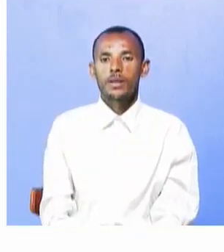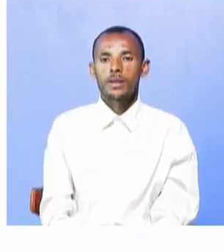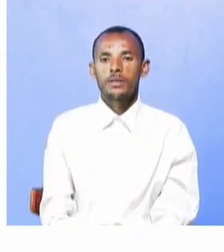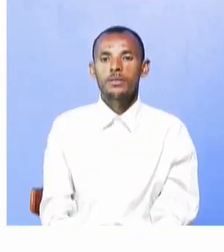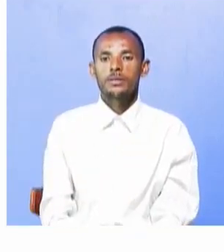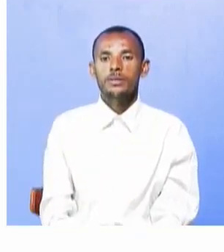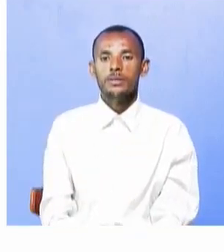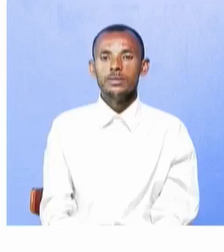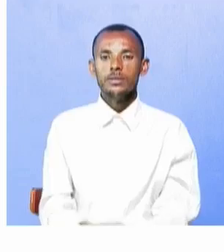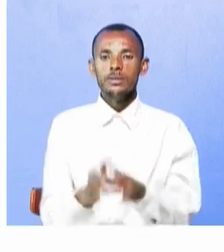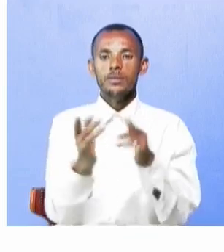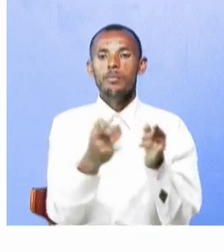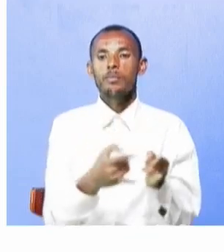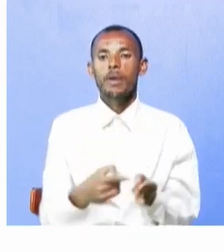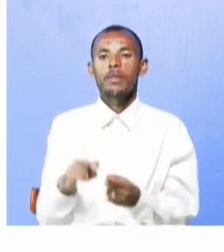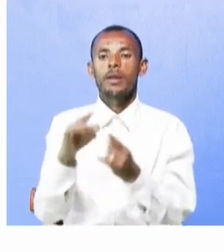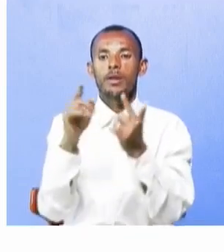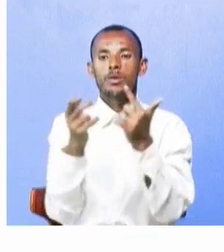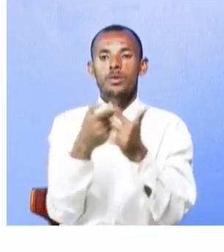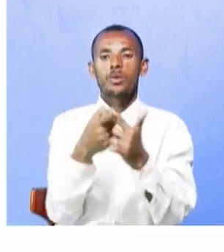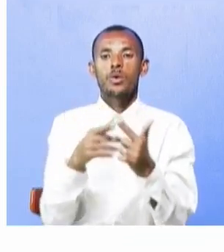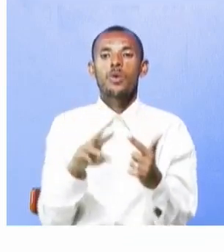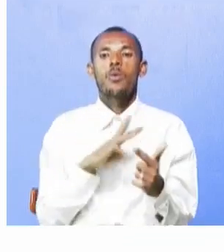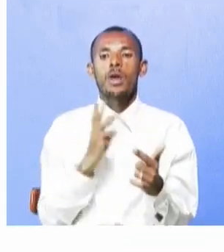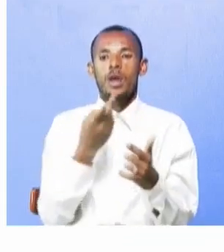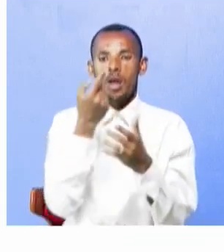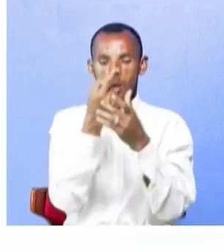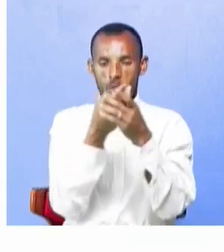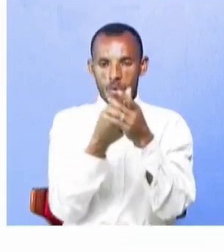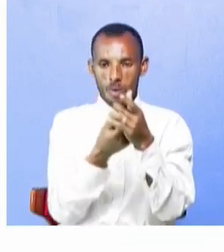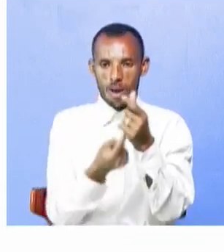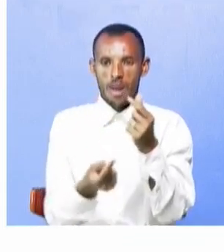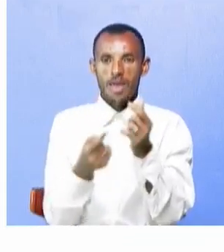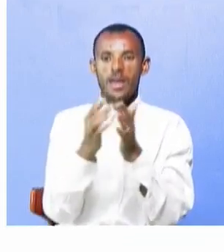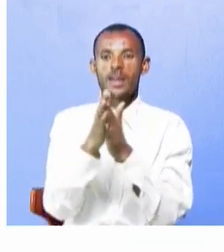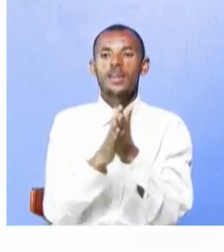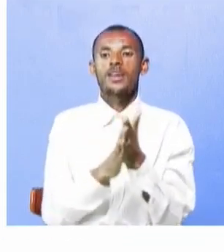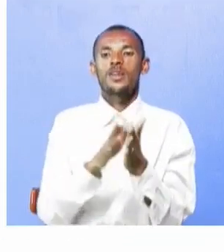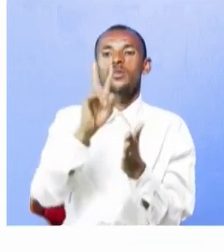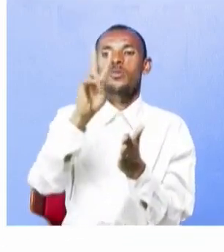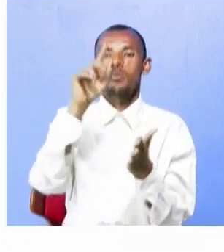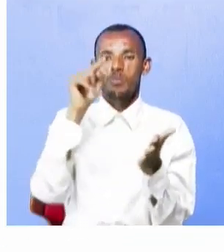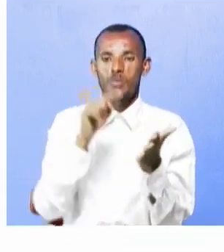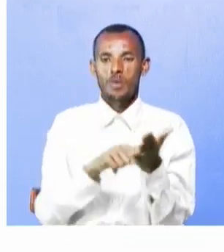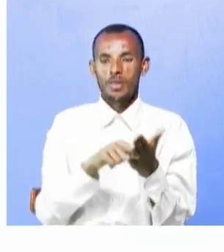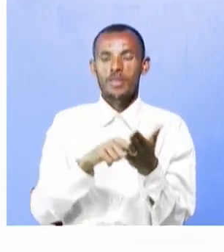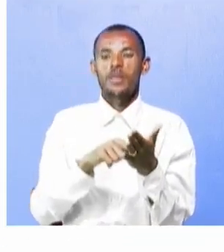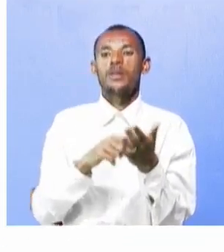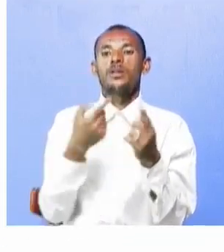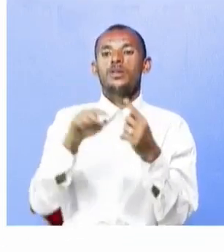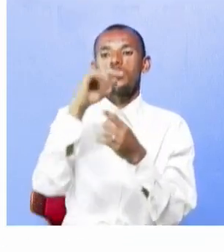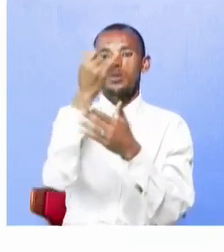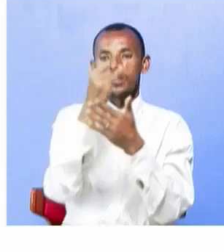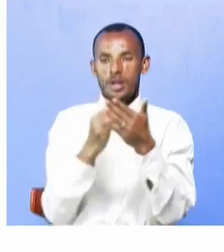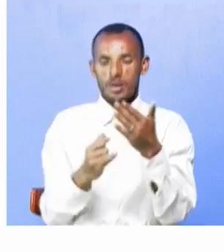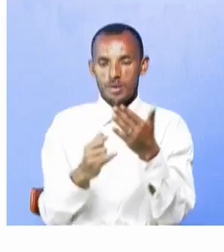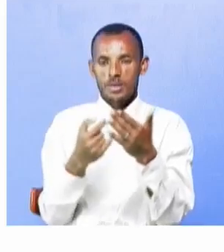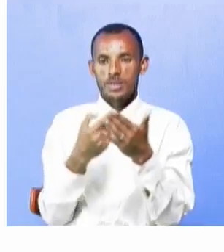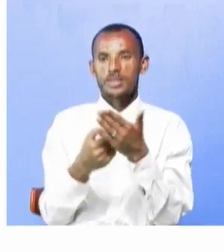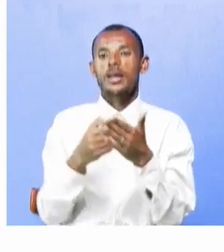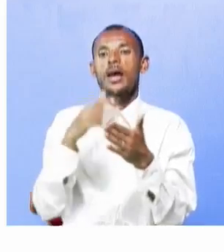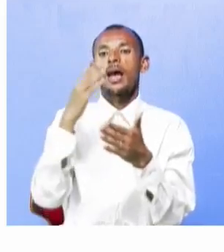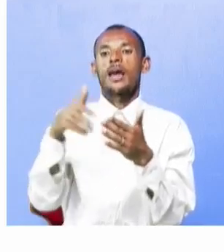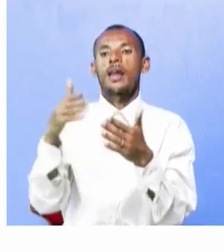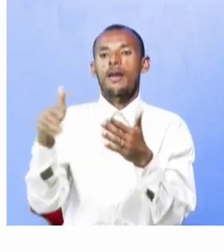in method 2, we only need 2 points to sketch the graph. Okay, so this method